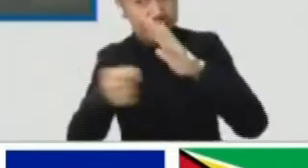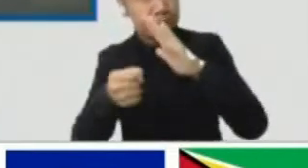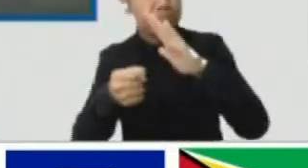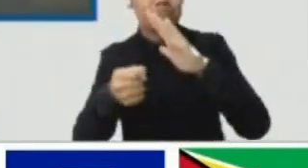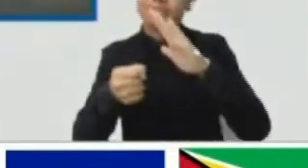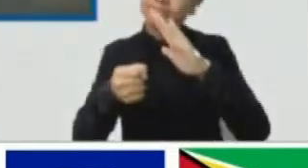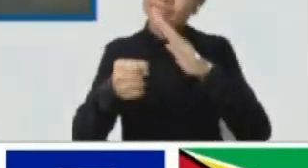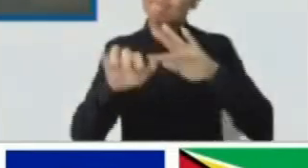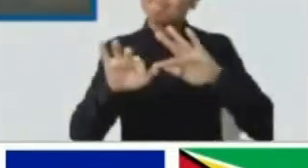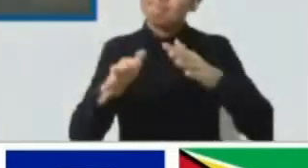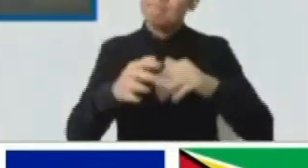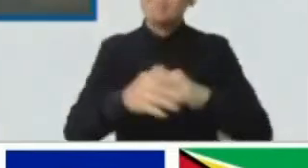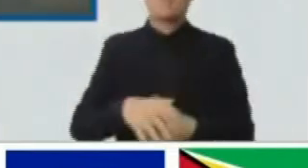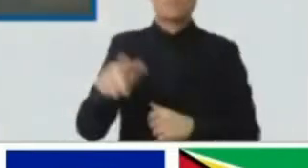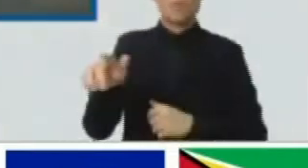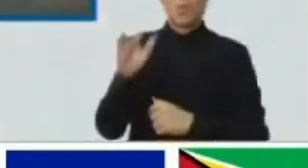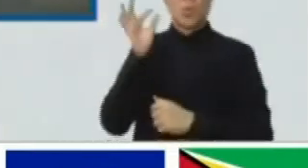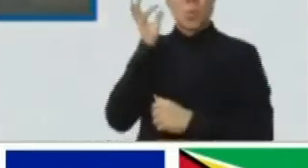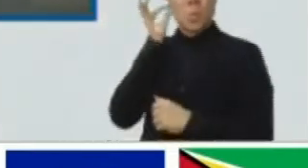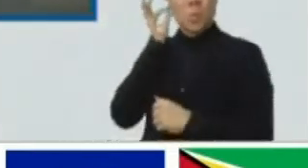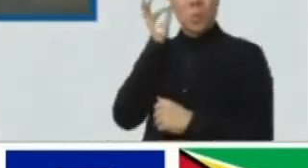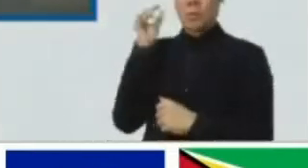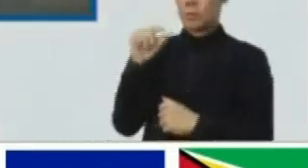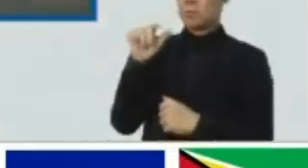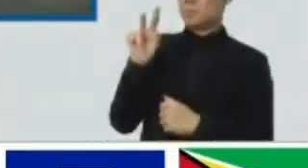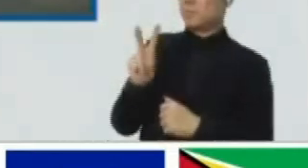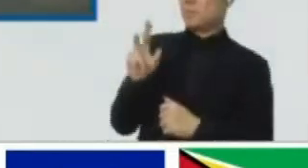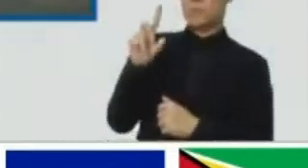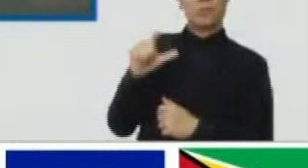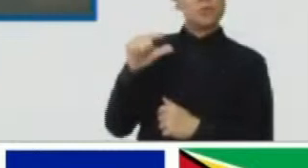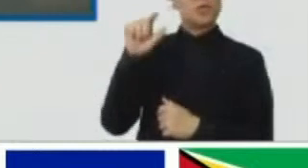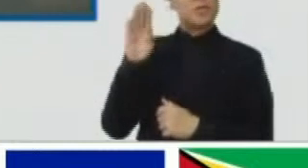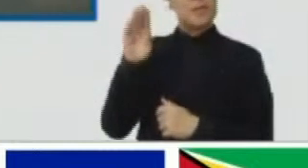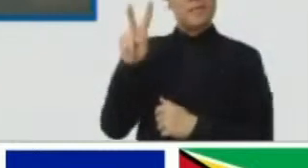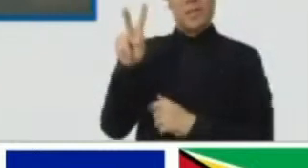violence. Highlighting the situation of social exclusion in our